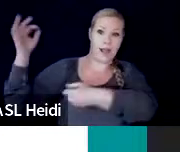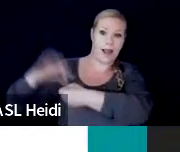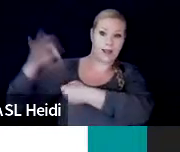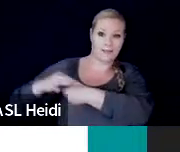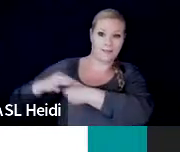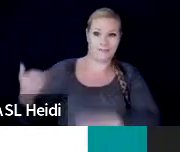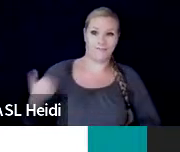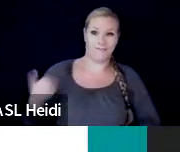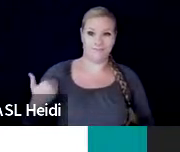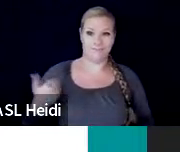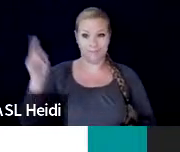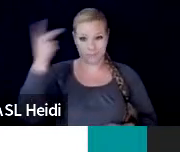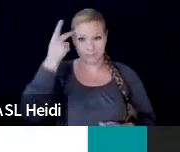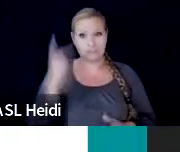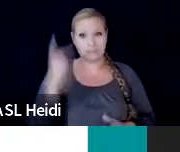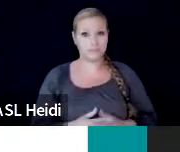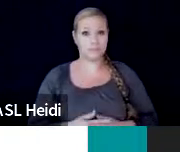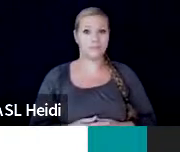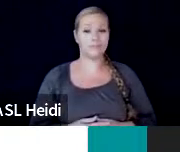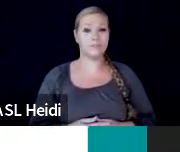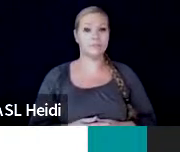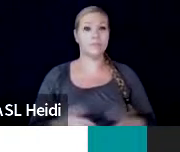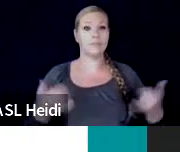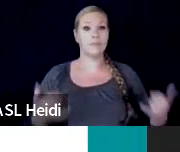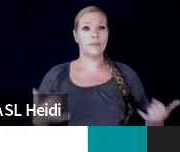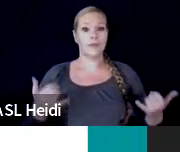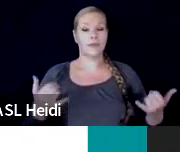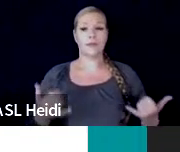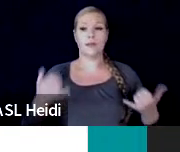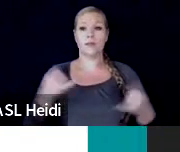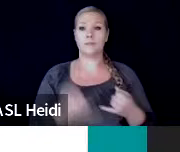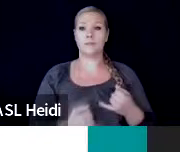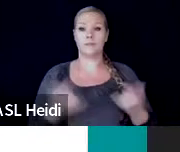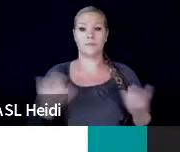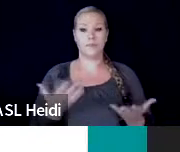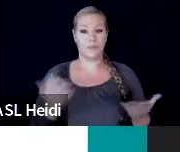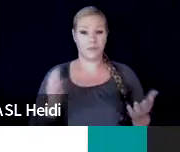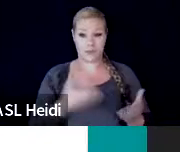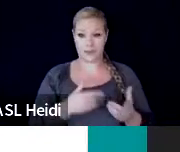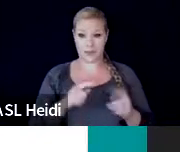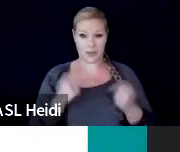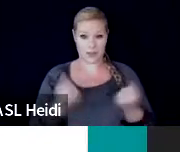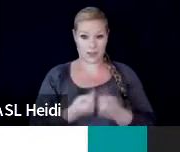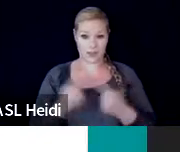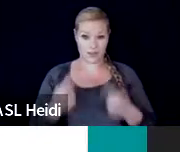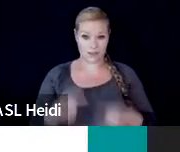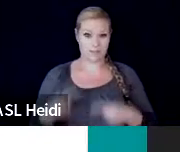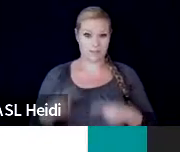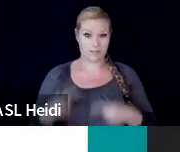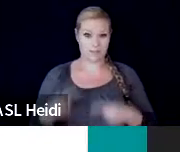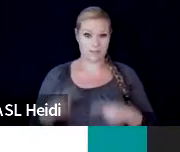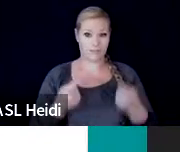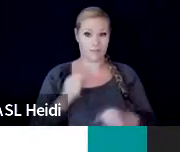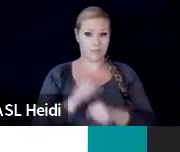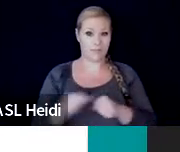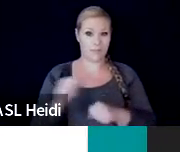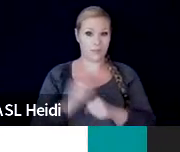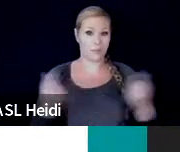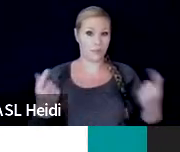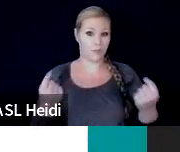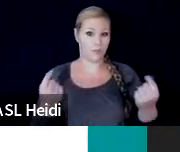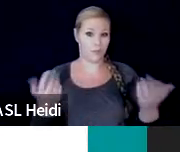finally, what has our team been working on? Our team has been scrambling very hard since we've